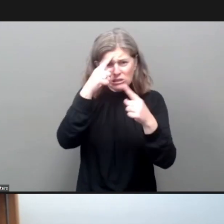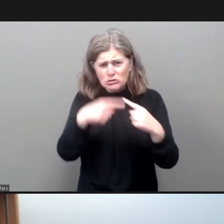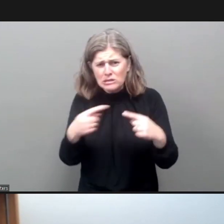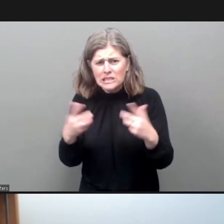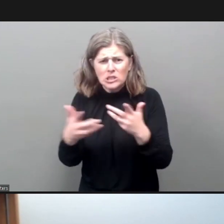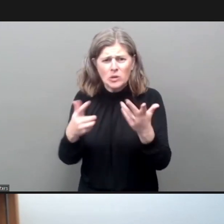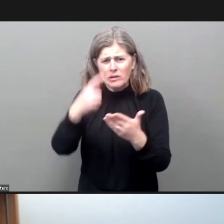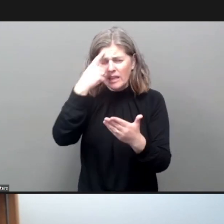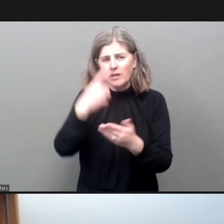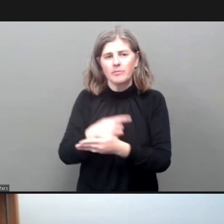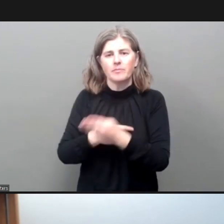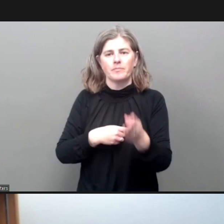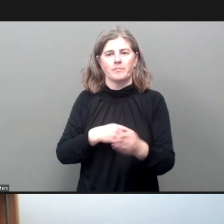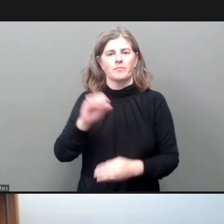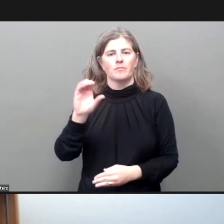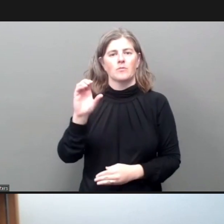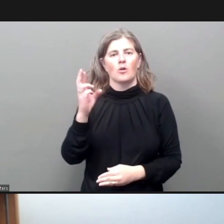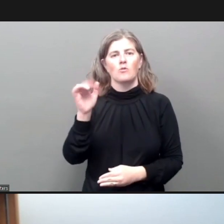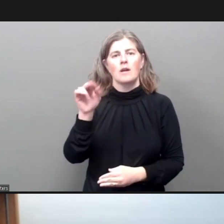you think?